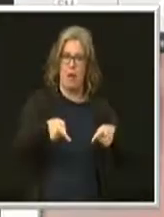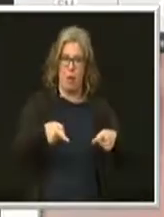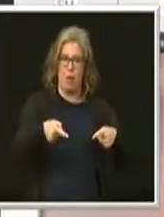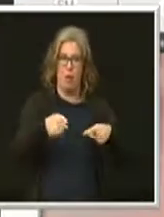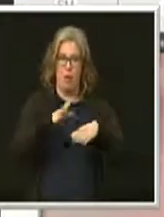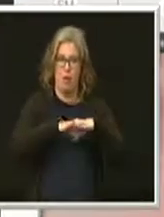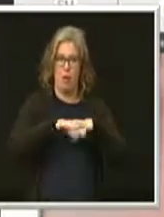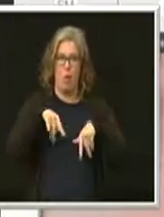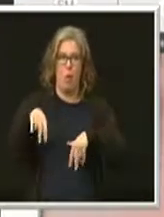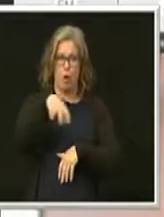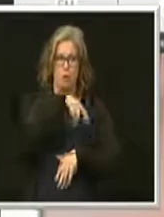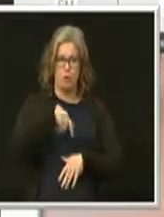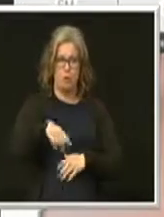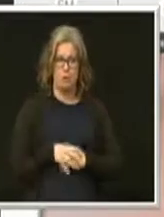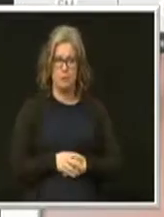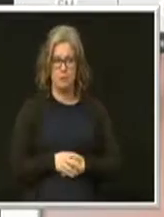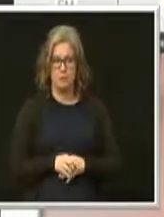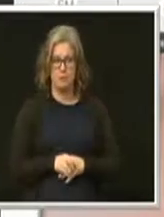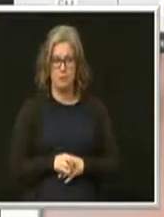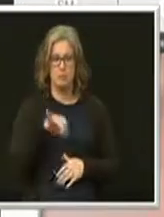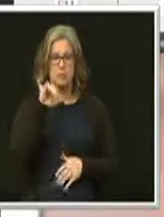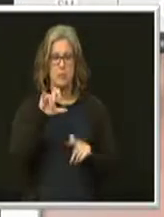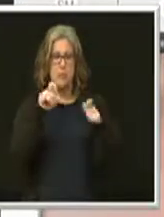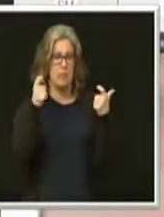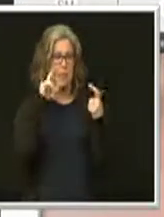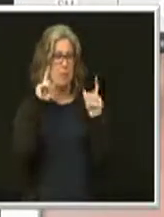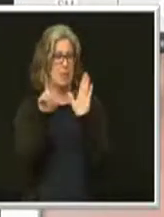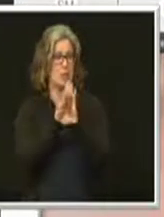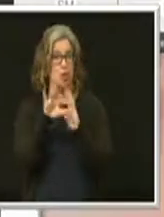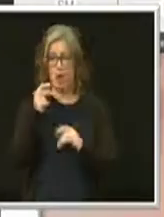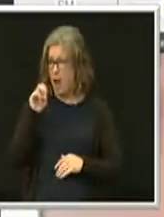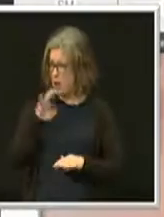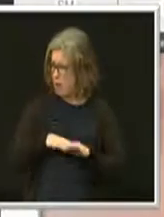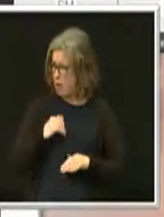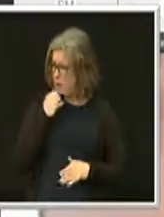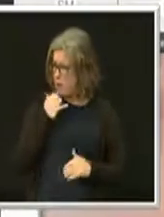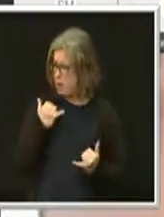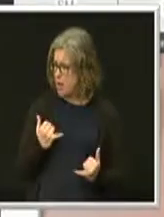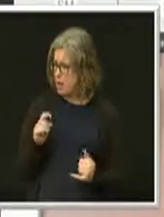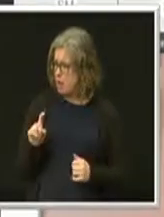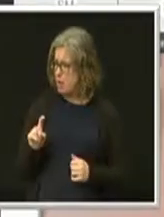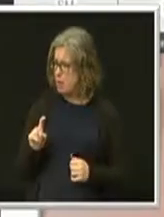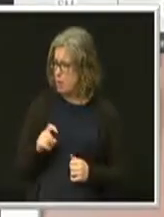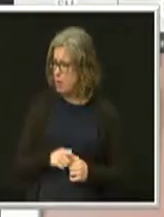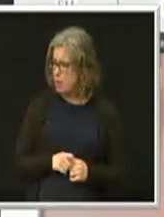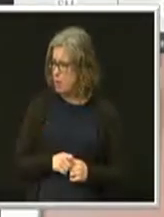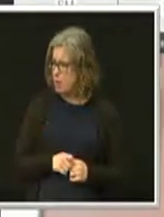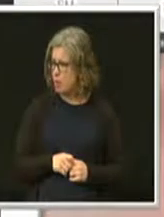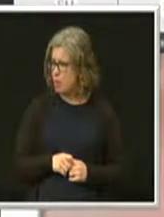on those walkthroughs. So that's the big picture on it. Connie, are you on the line right now?